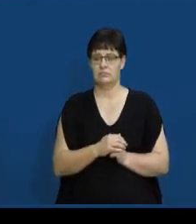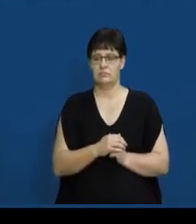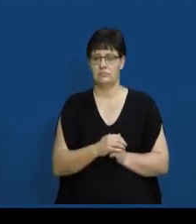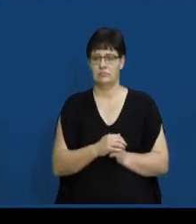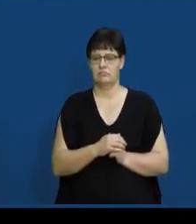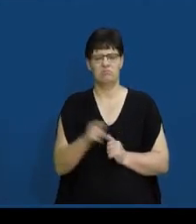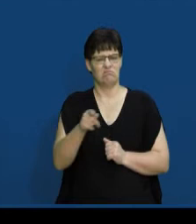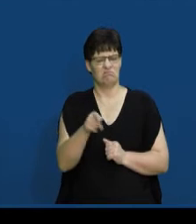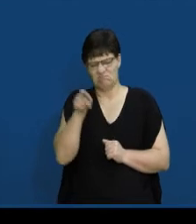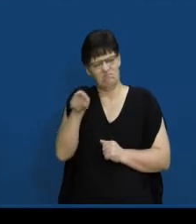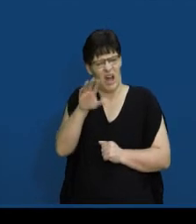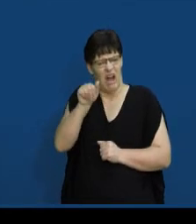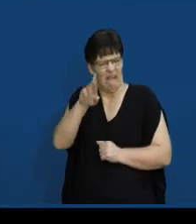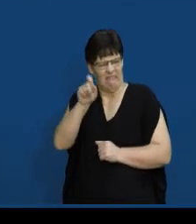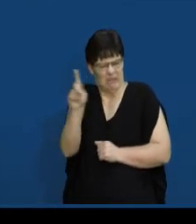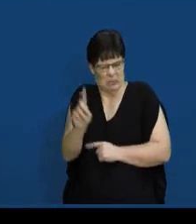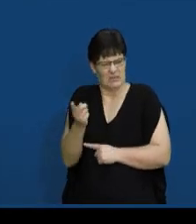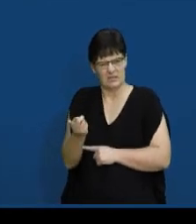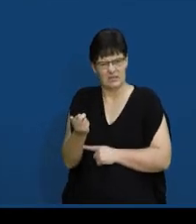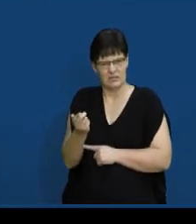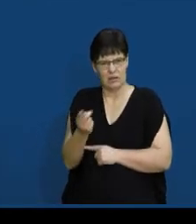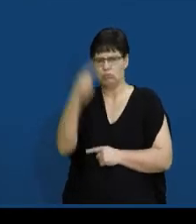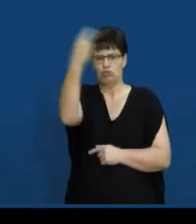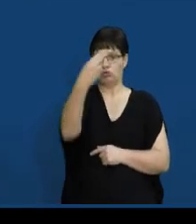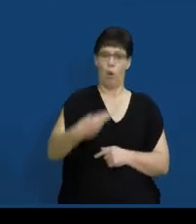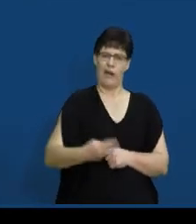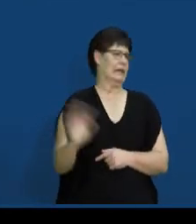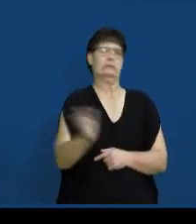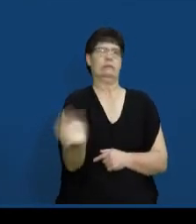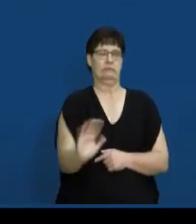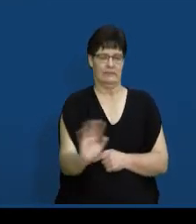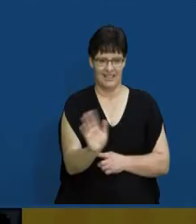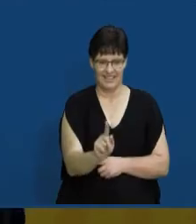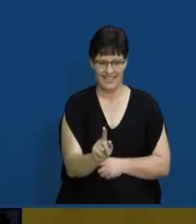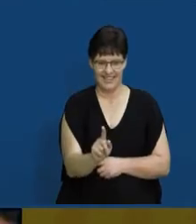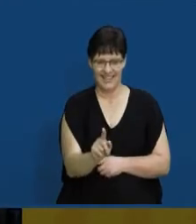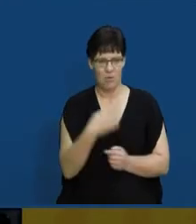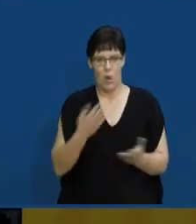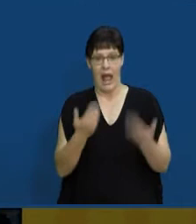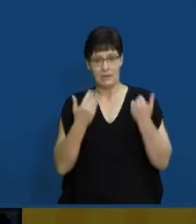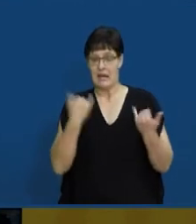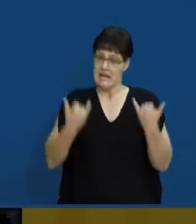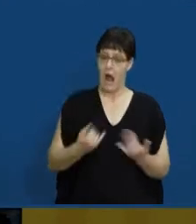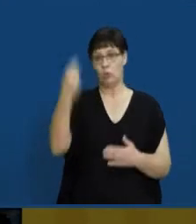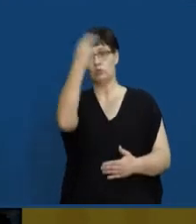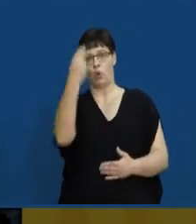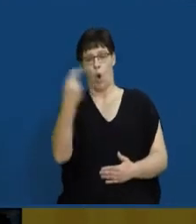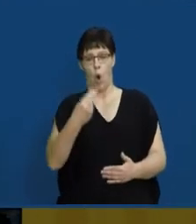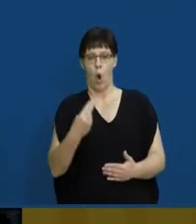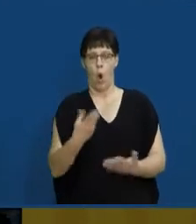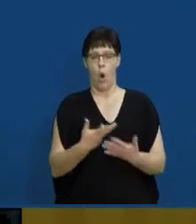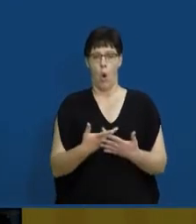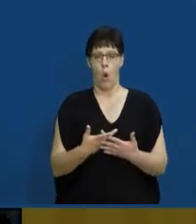what are we referring to here is not a drawing, definitely not. We're not expecting you to draw